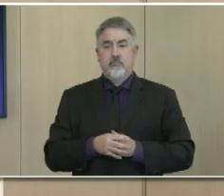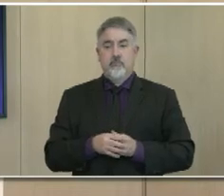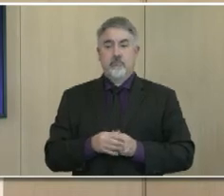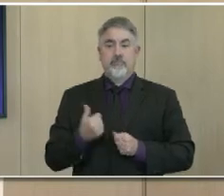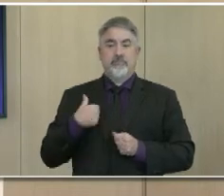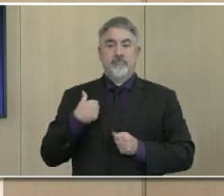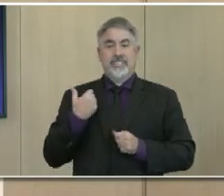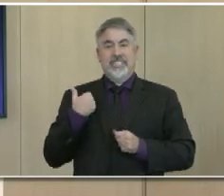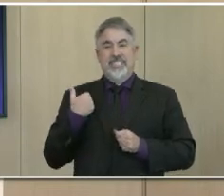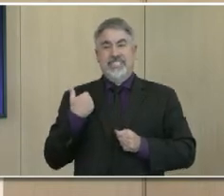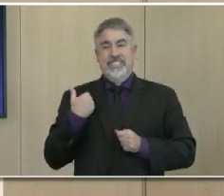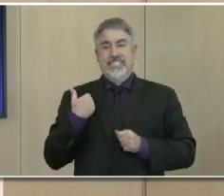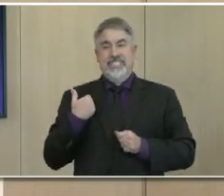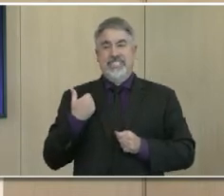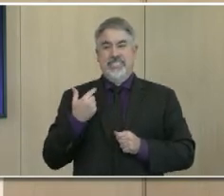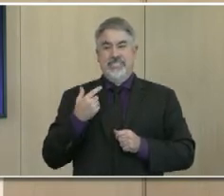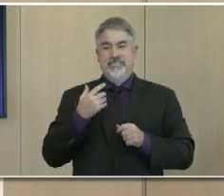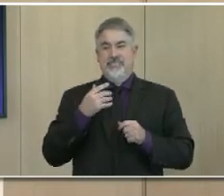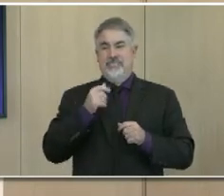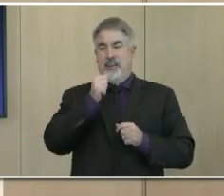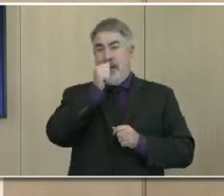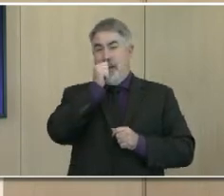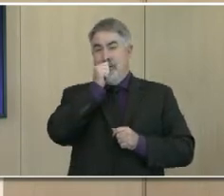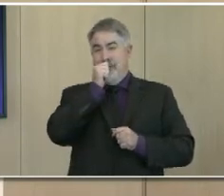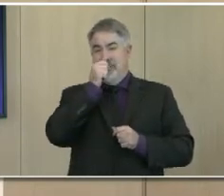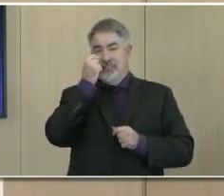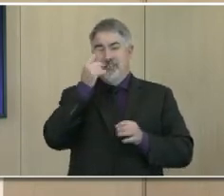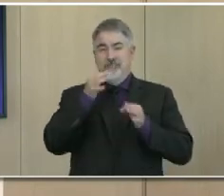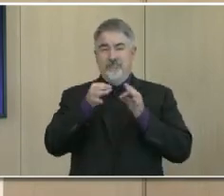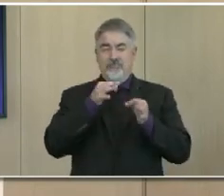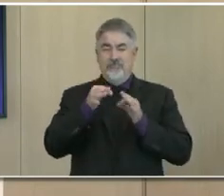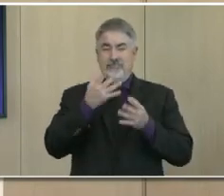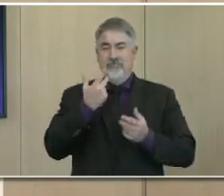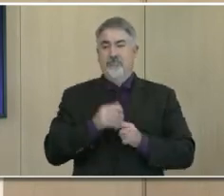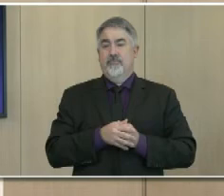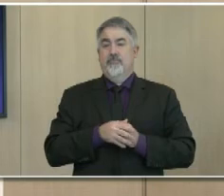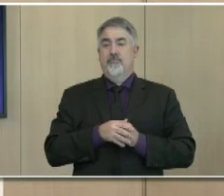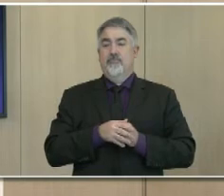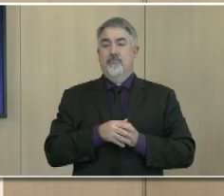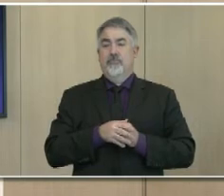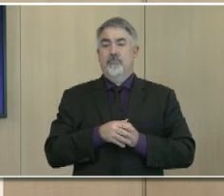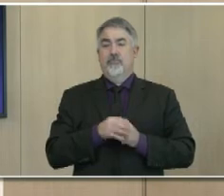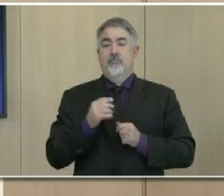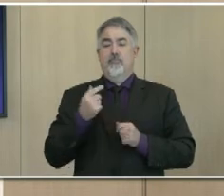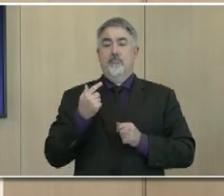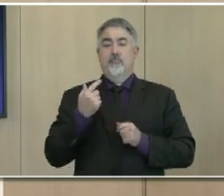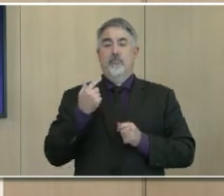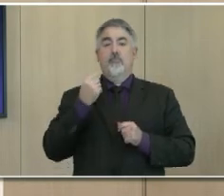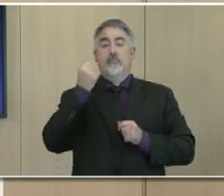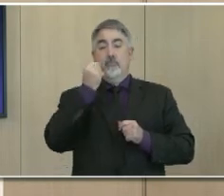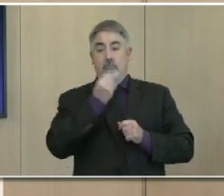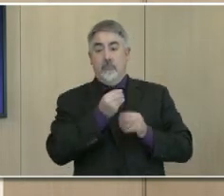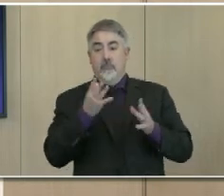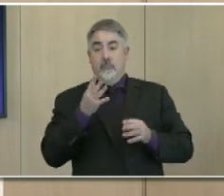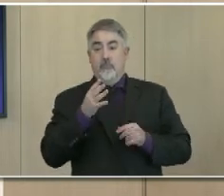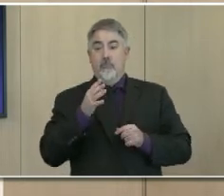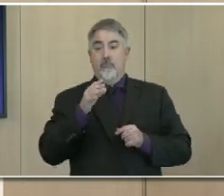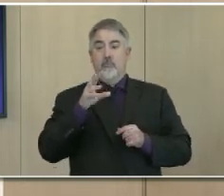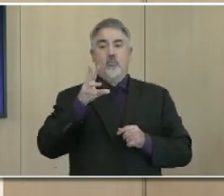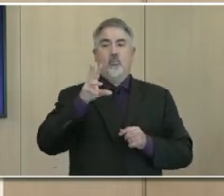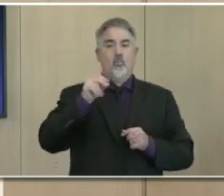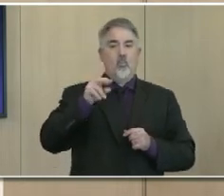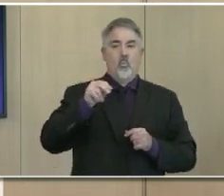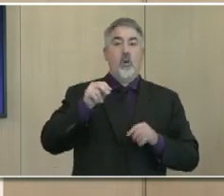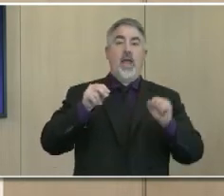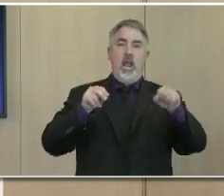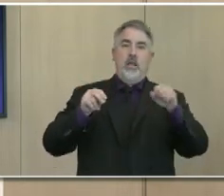about confidentiality. So it is not our role to deny or confirm